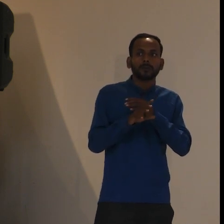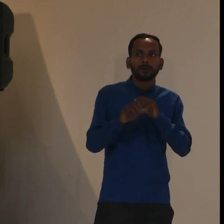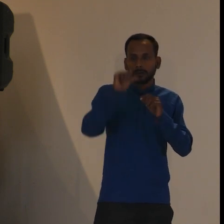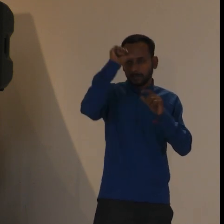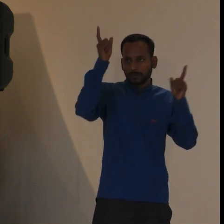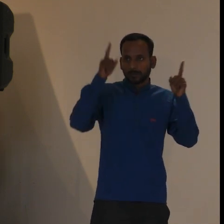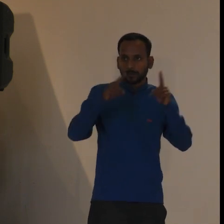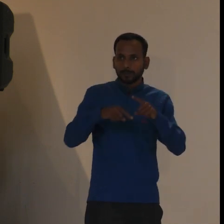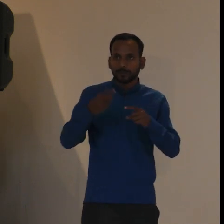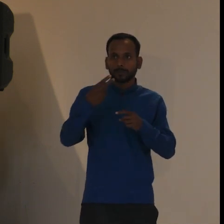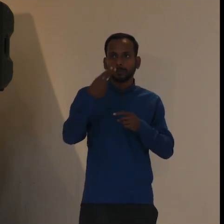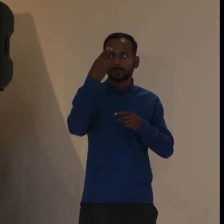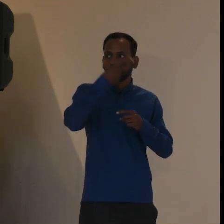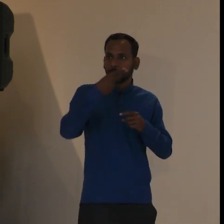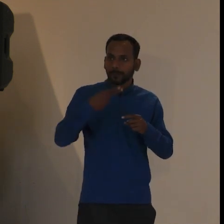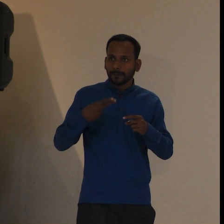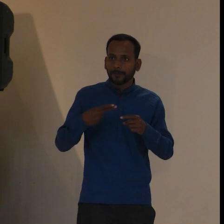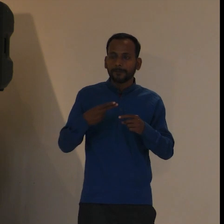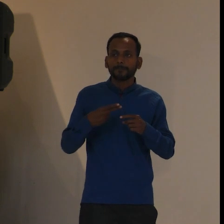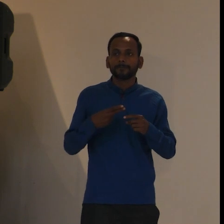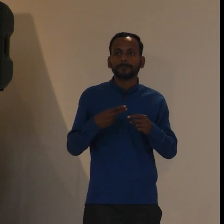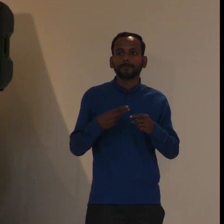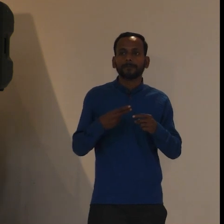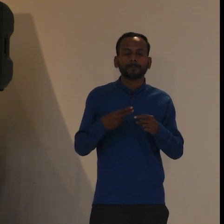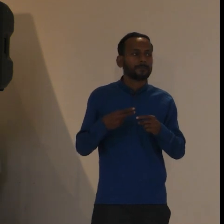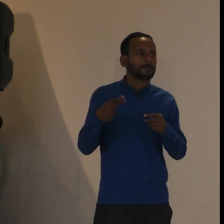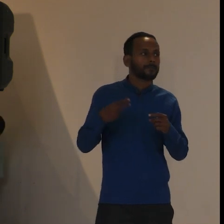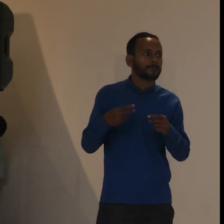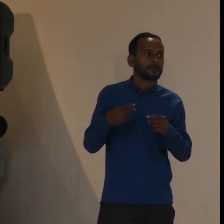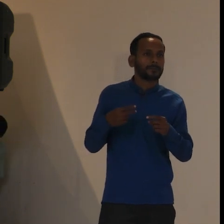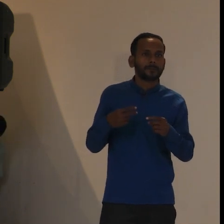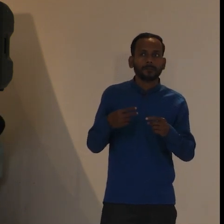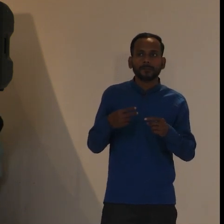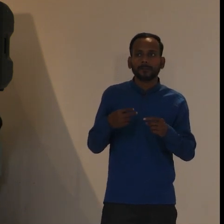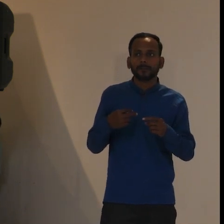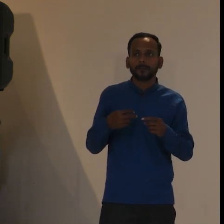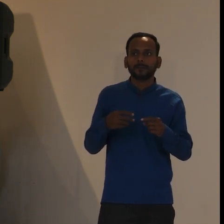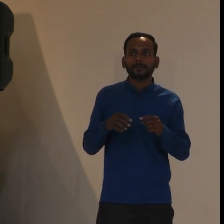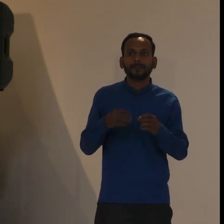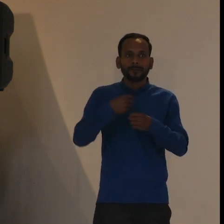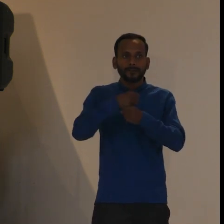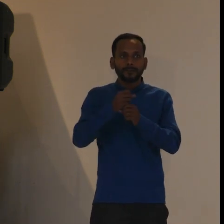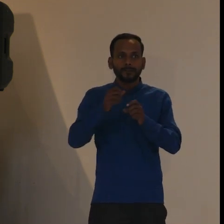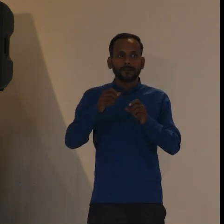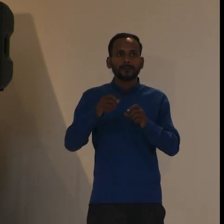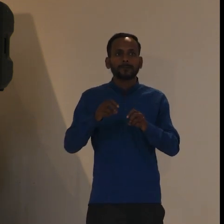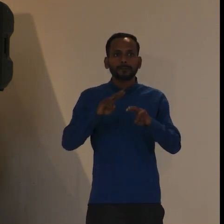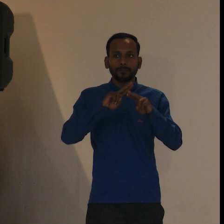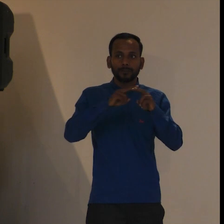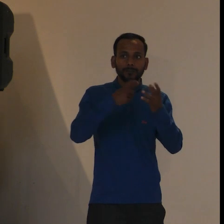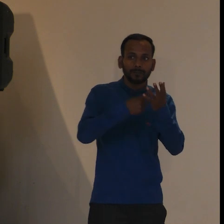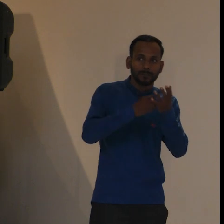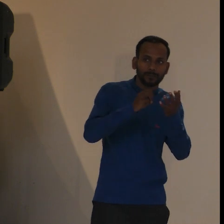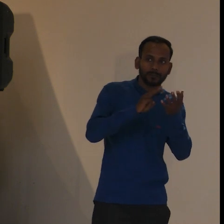Christian theology, the idea that the pelican rips its own breast to feed its young, right? But an Indian artisan couldn't imagine